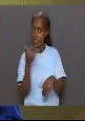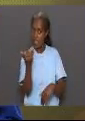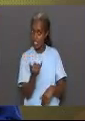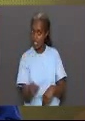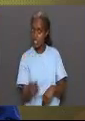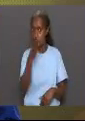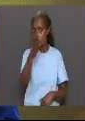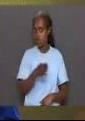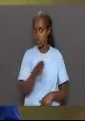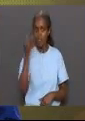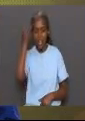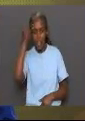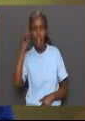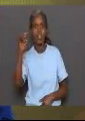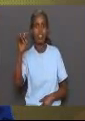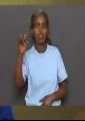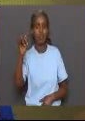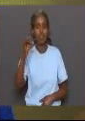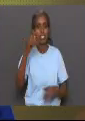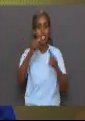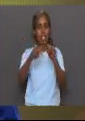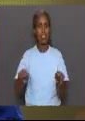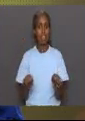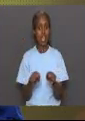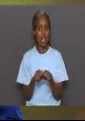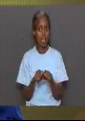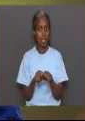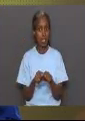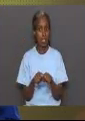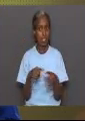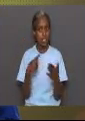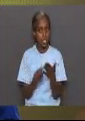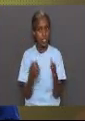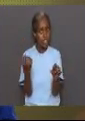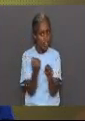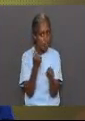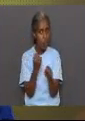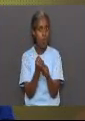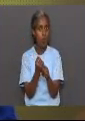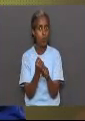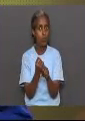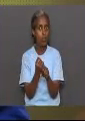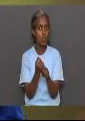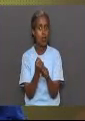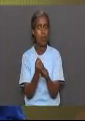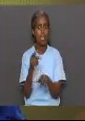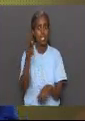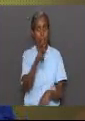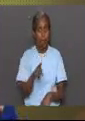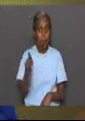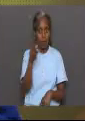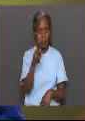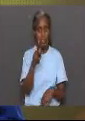out a rough idea of the triangle that is formed by the